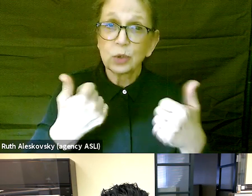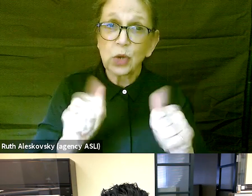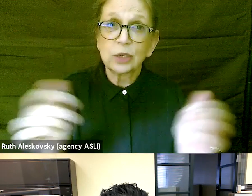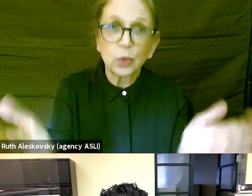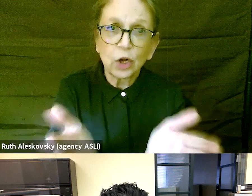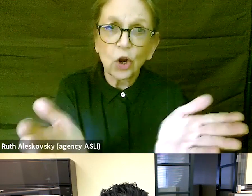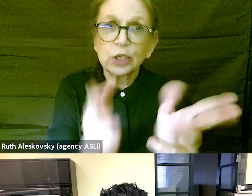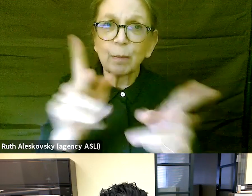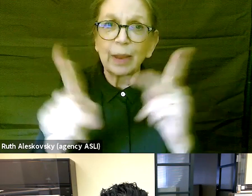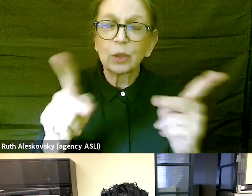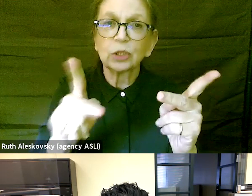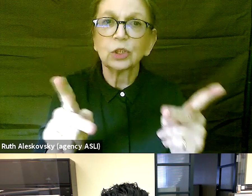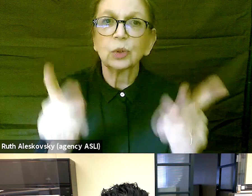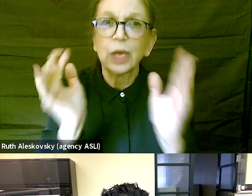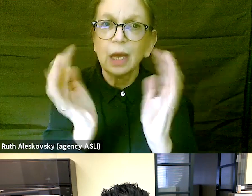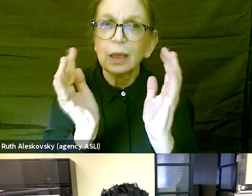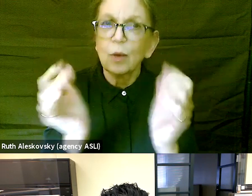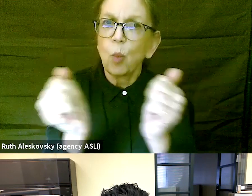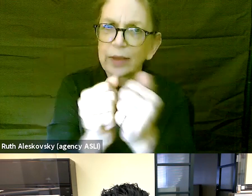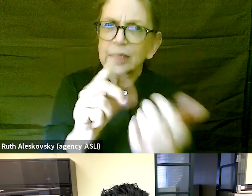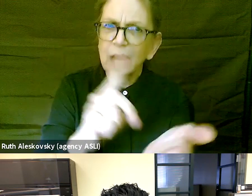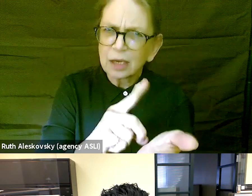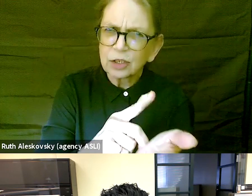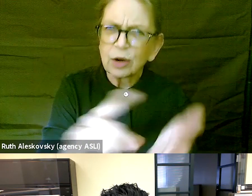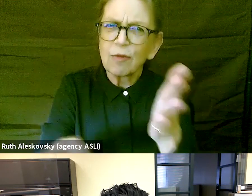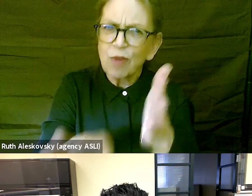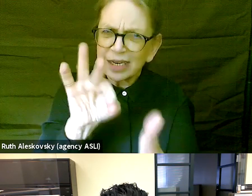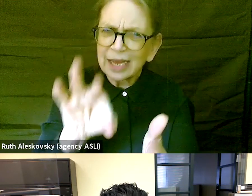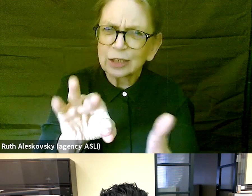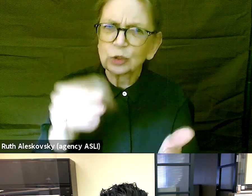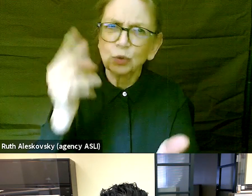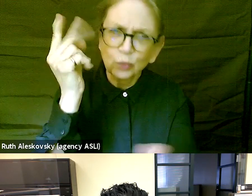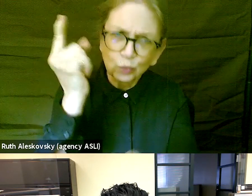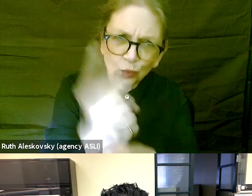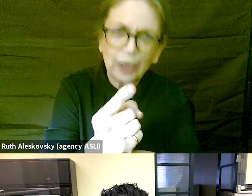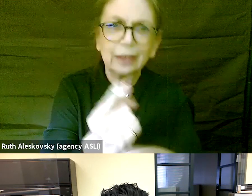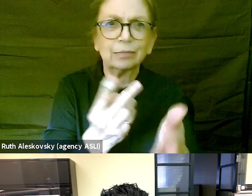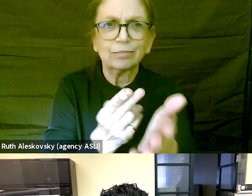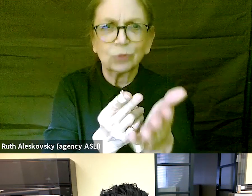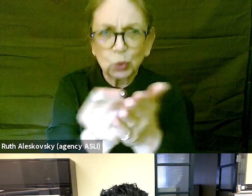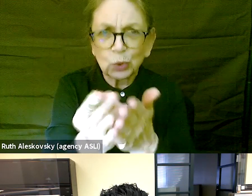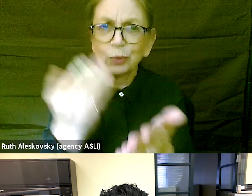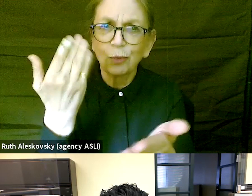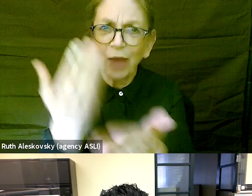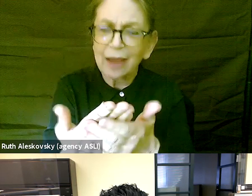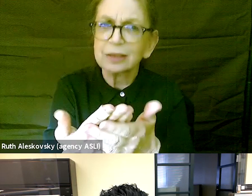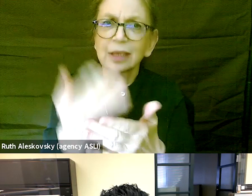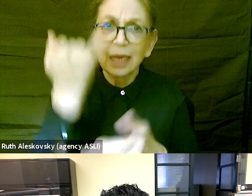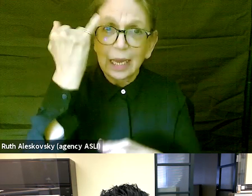that communication and figure out whether it would be appropriate or not is something that we always try to